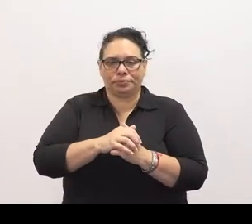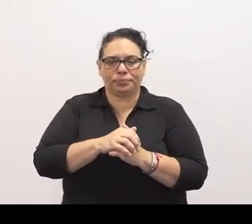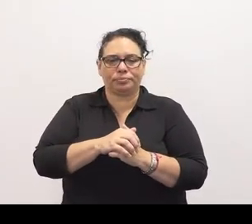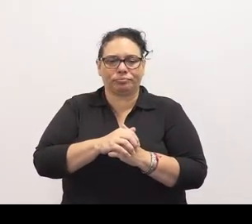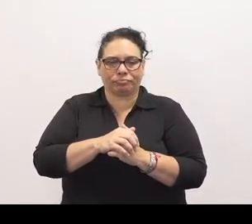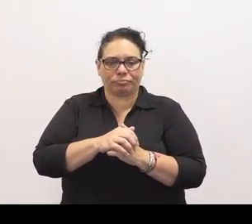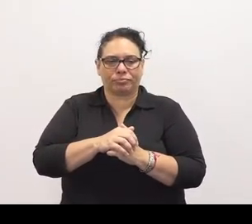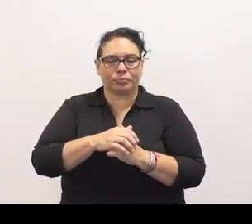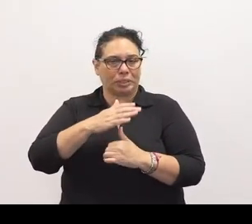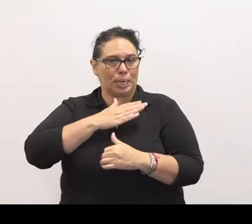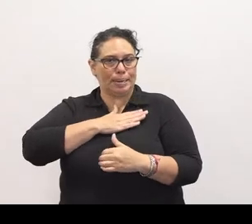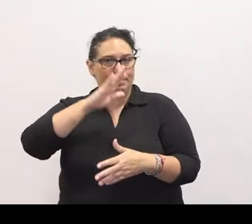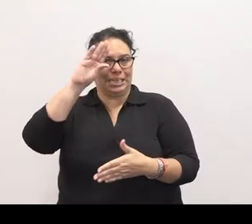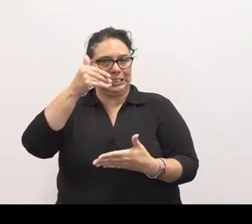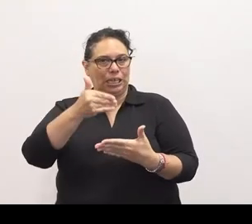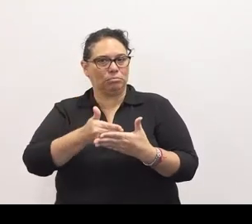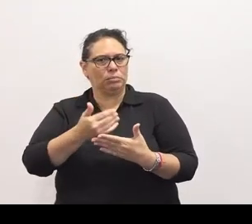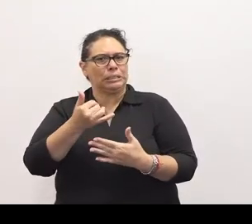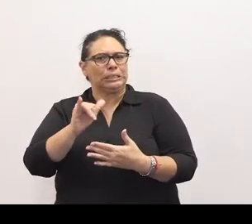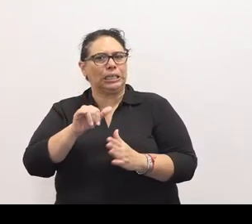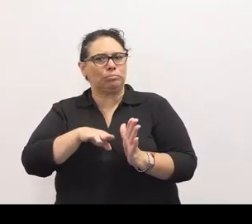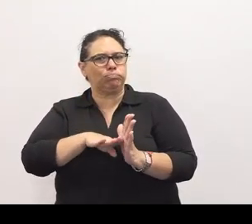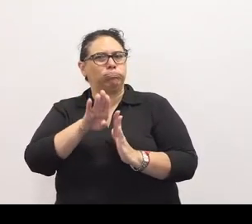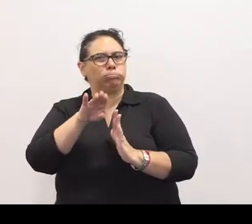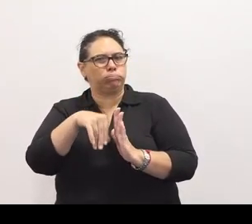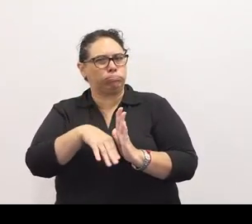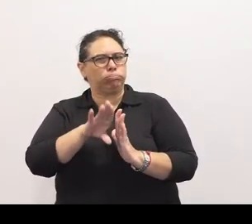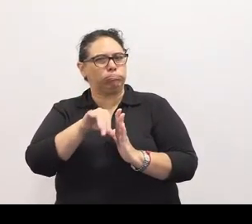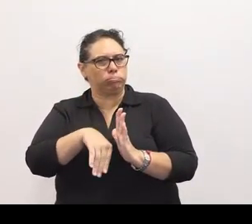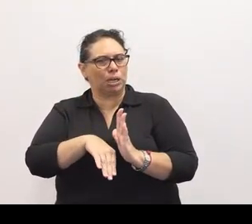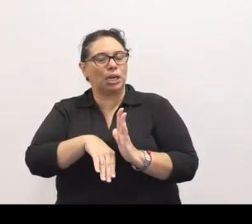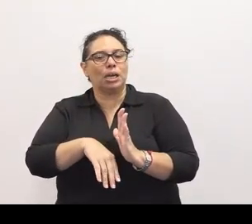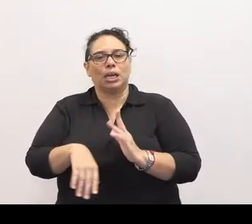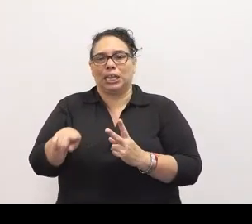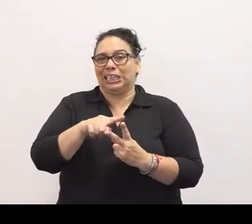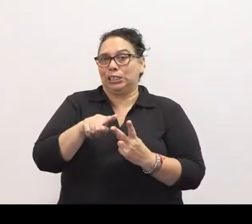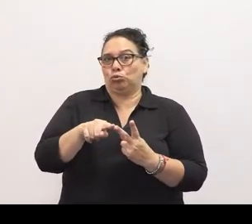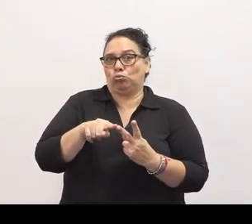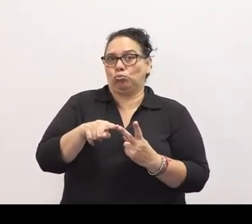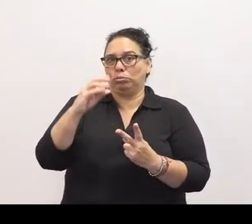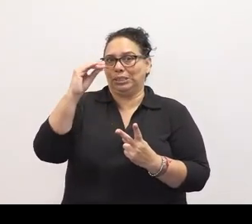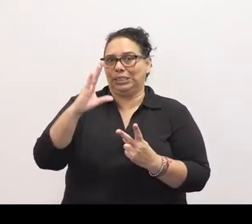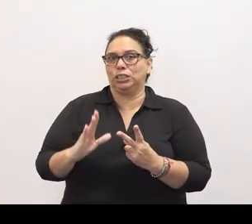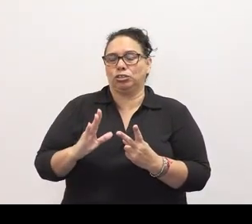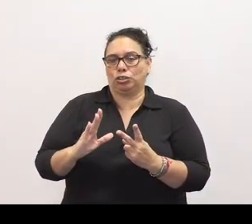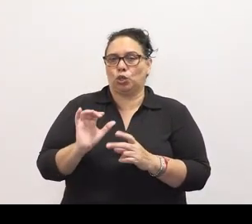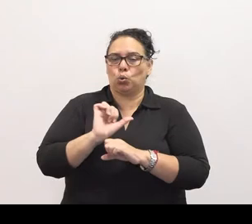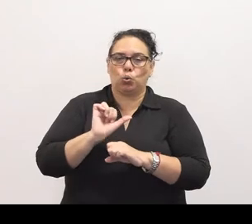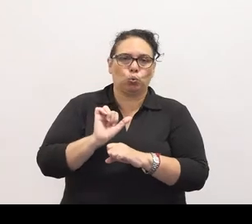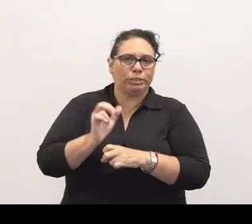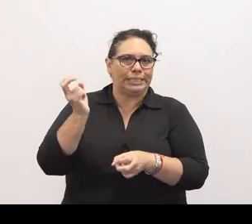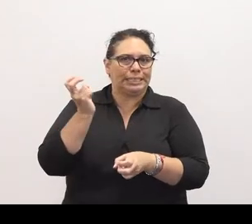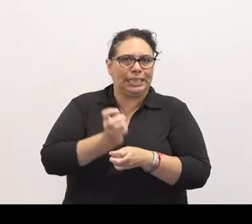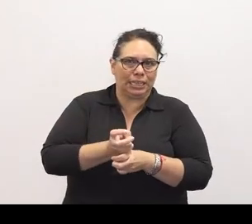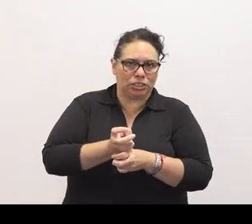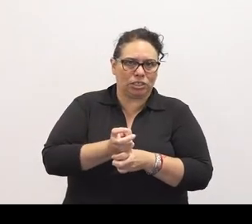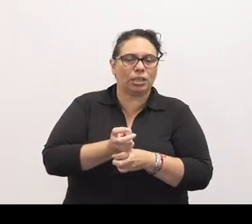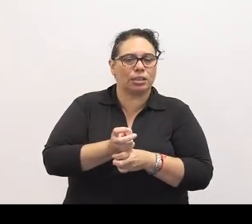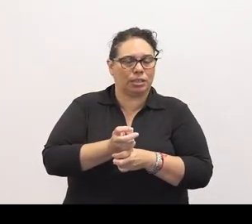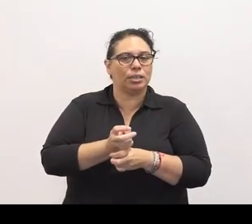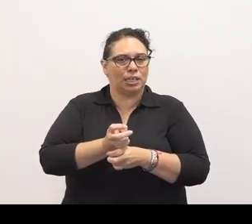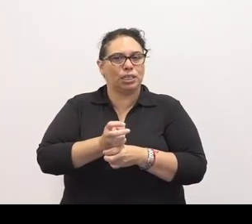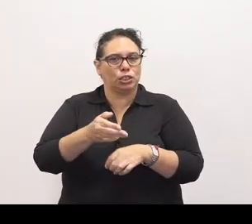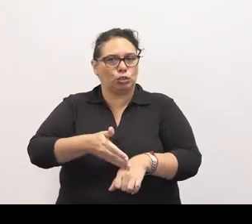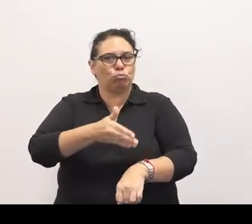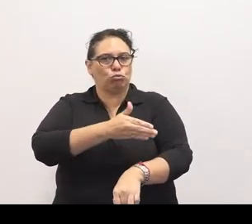Although my son still has his ups and downs, these two teachers worked diligently to